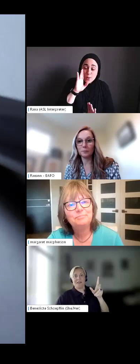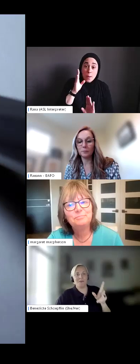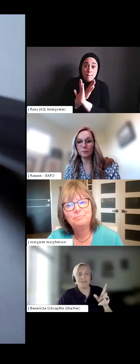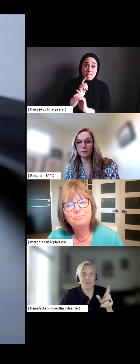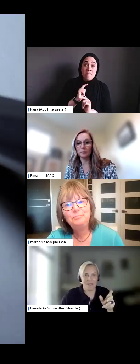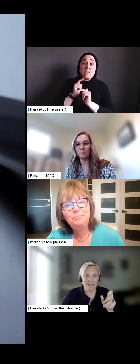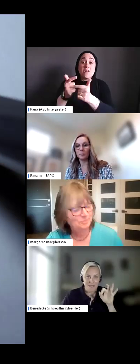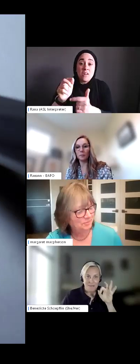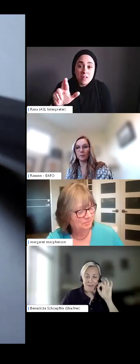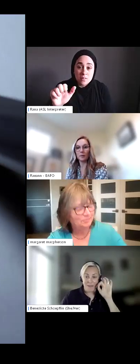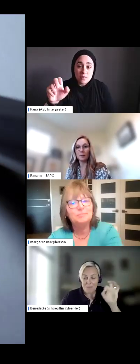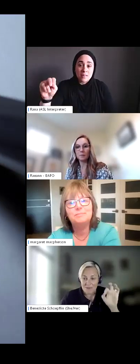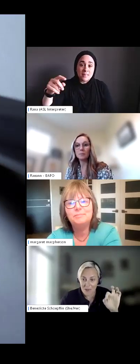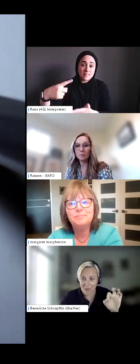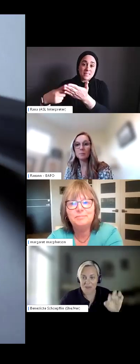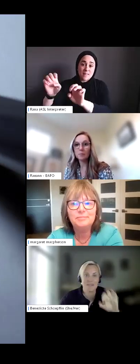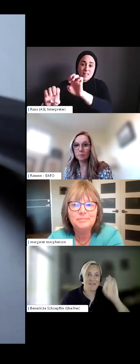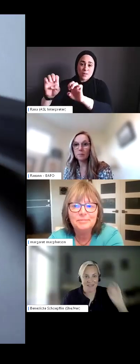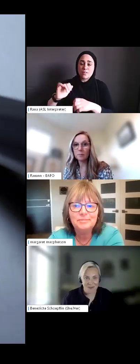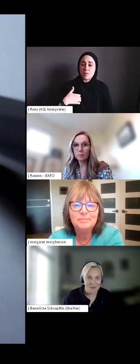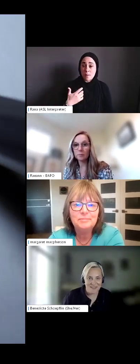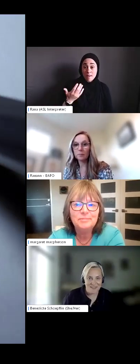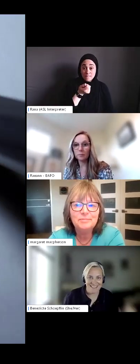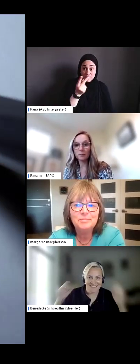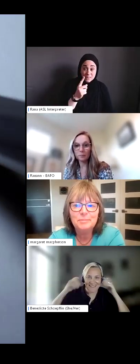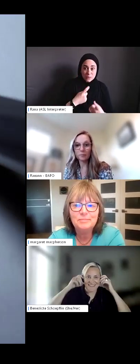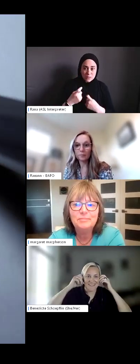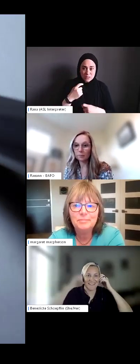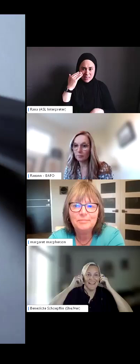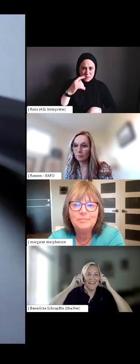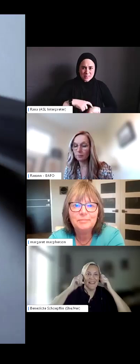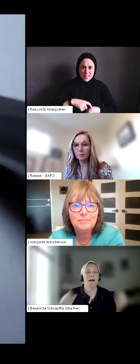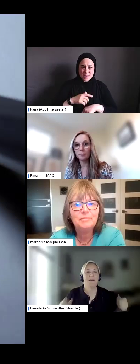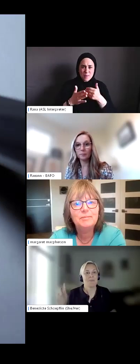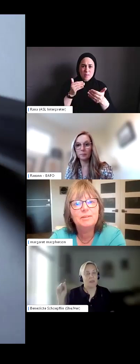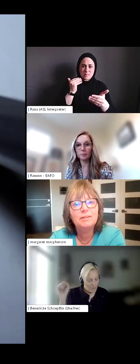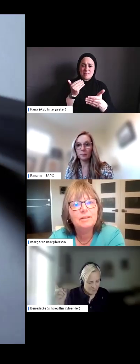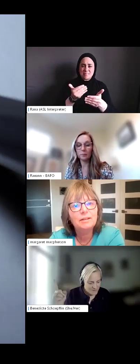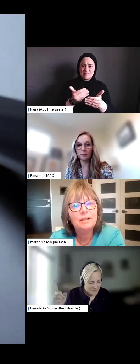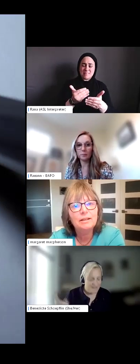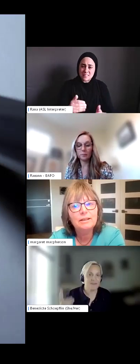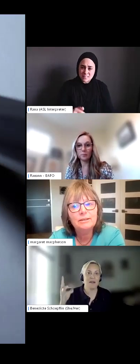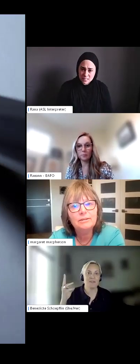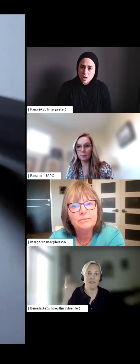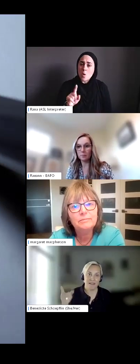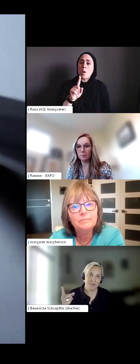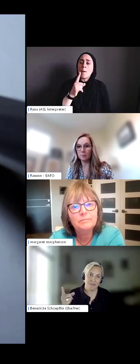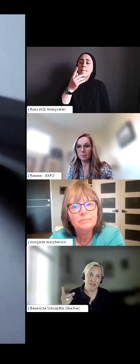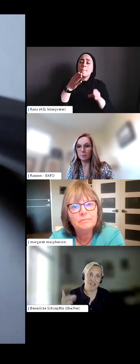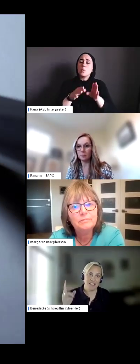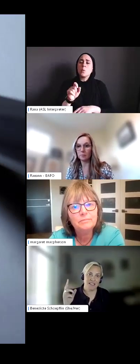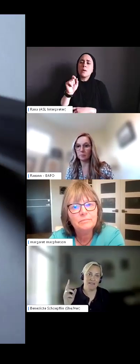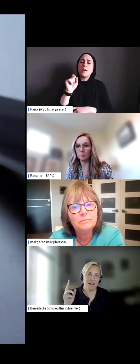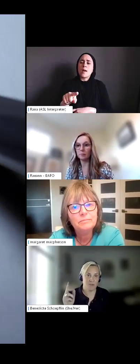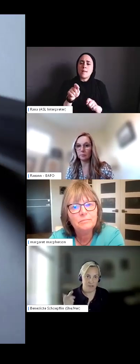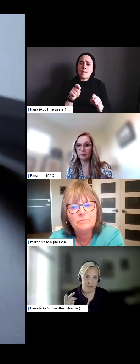the evaluation, maybe a couple of quick questions, because I know we're almost at the end of the session. One person asked about that